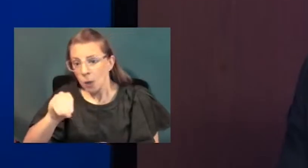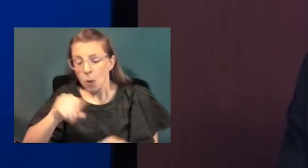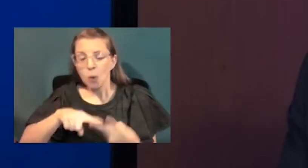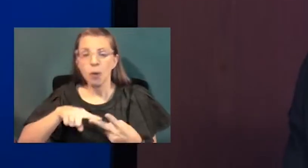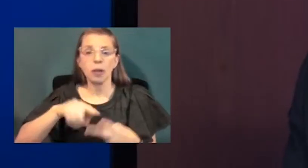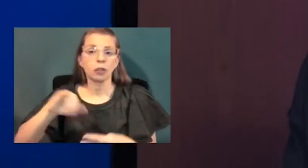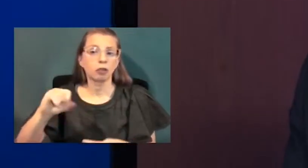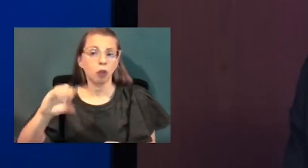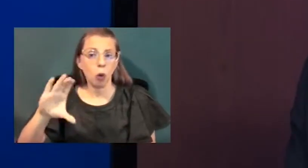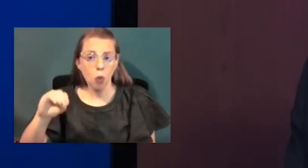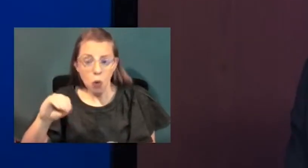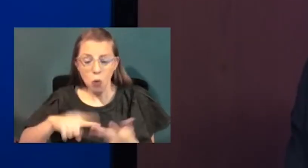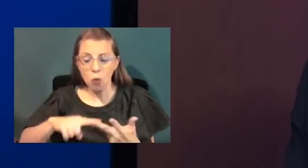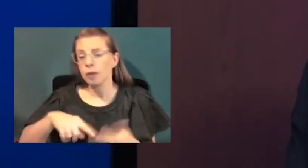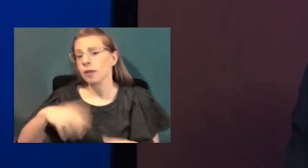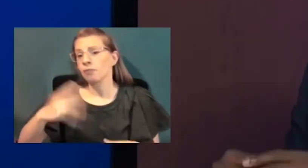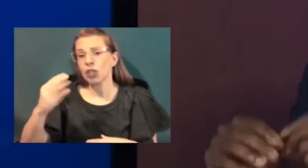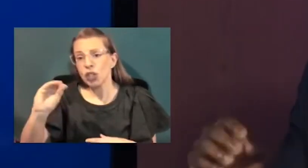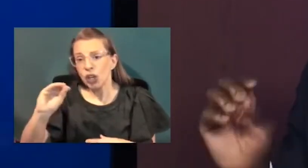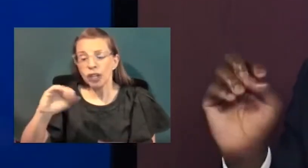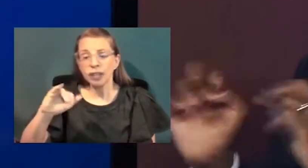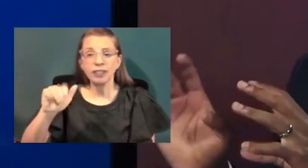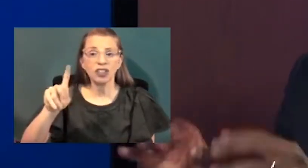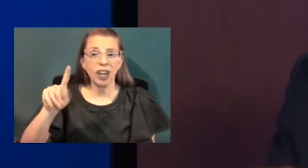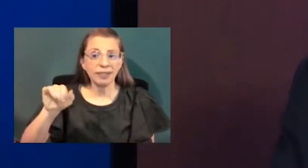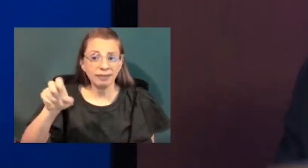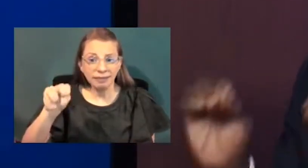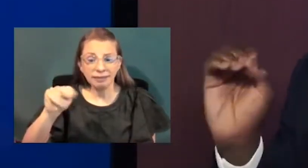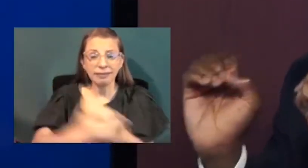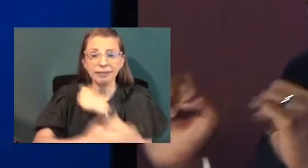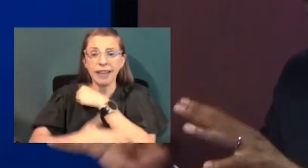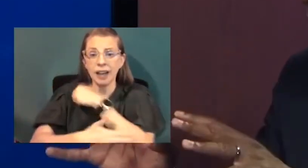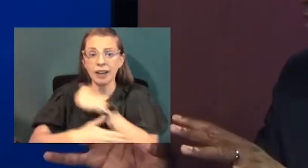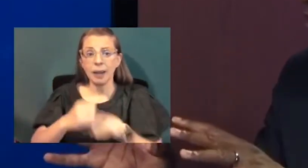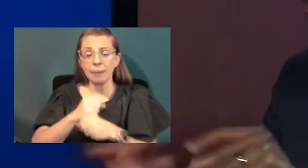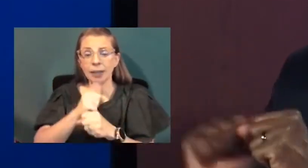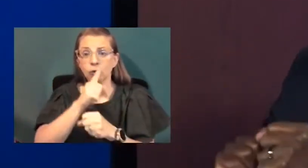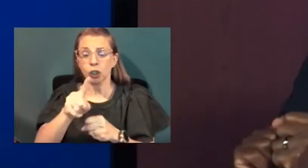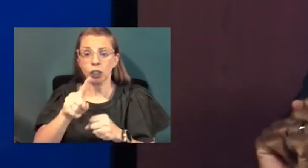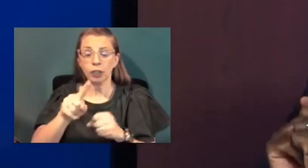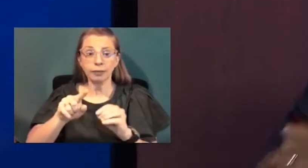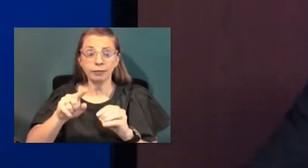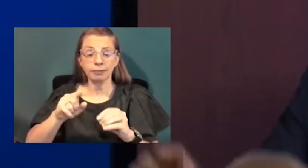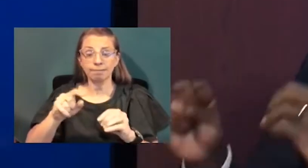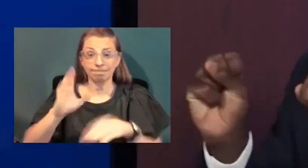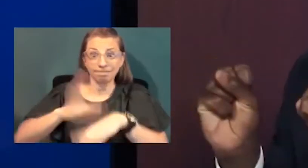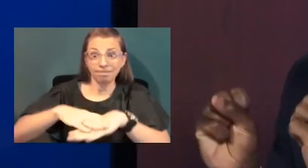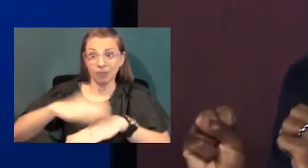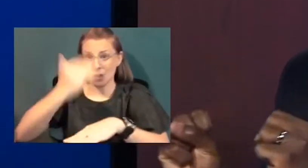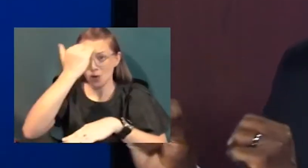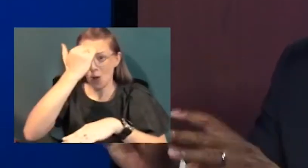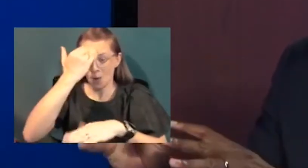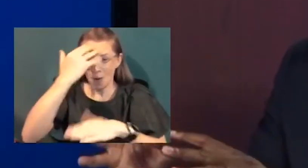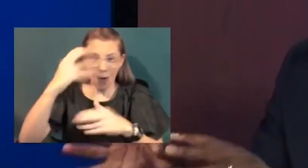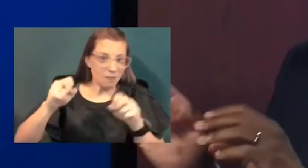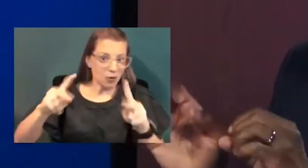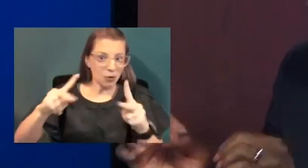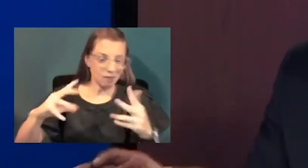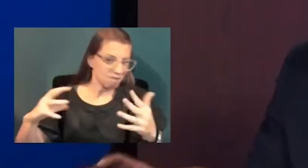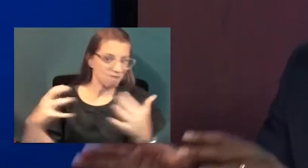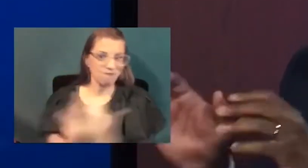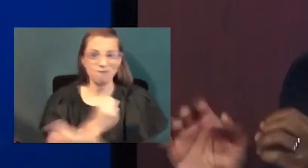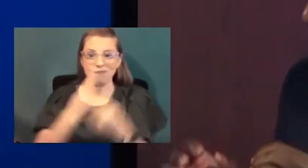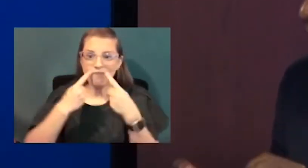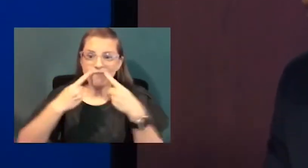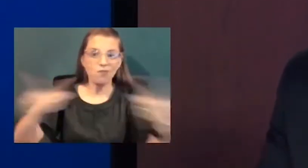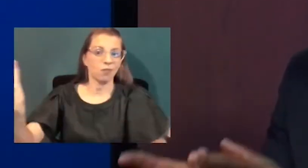Missouri, to make sure that we have almost in flashing lights, here is an opportunity to get vaccinated. It's at a convenient place for